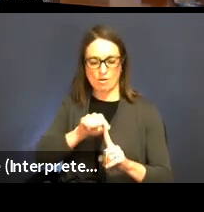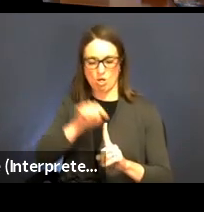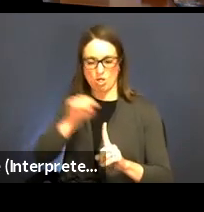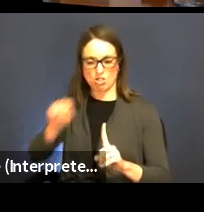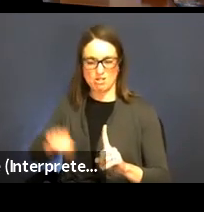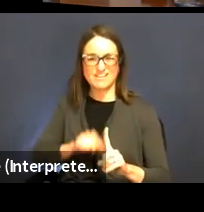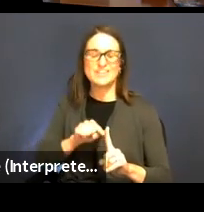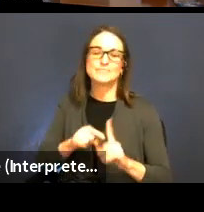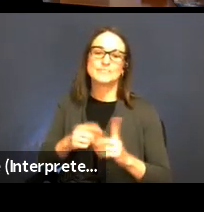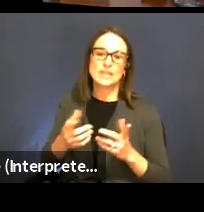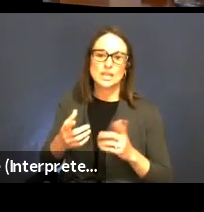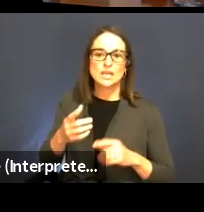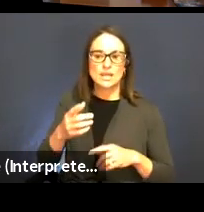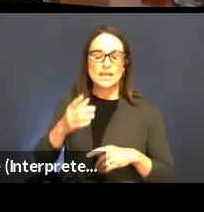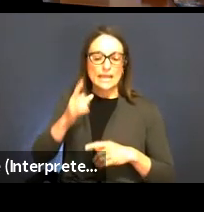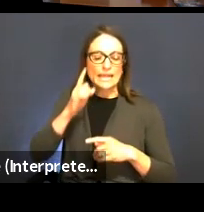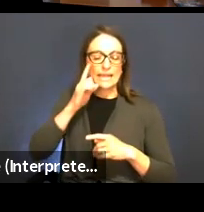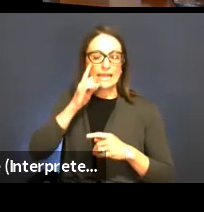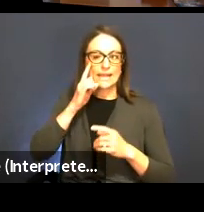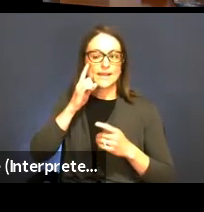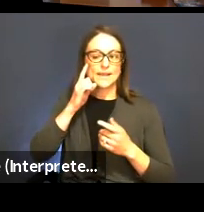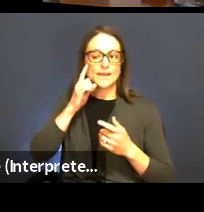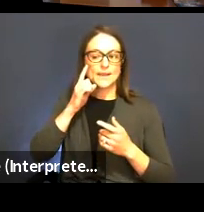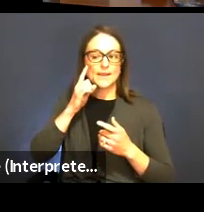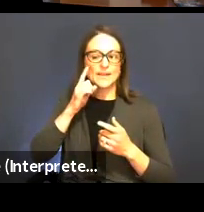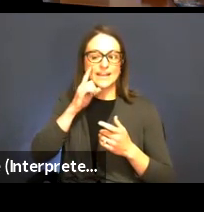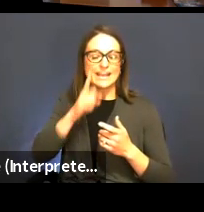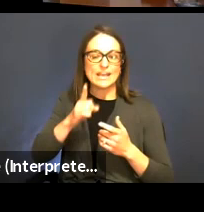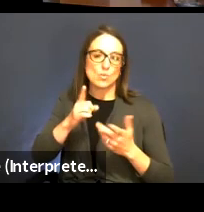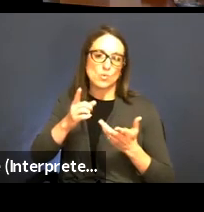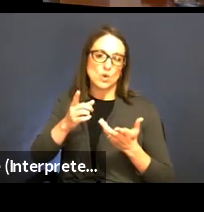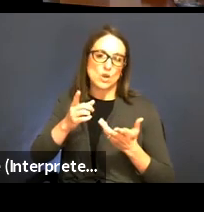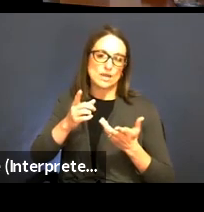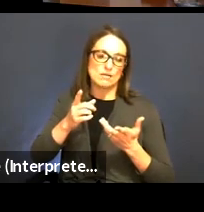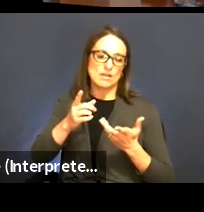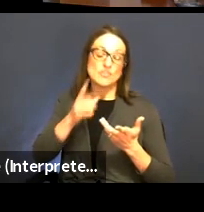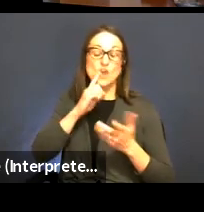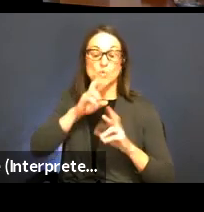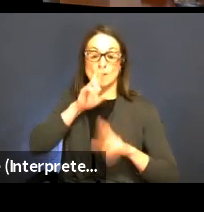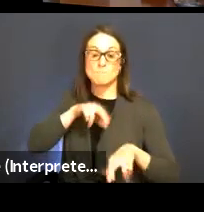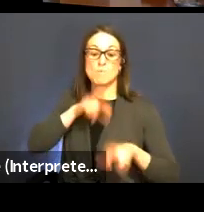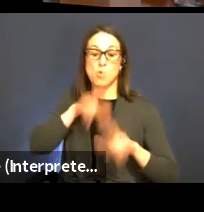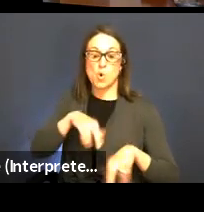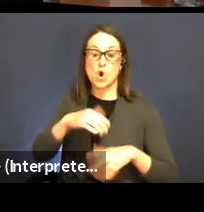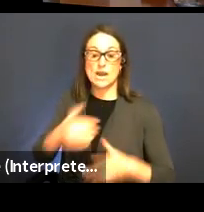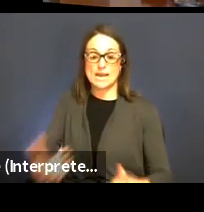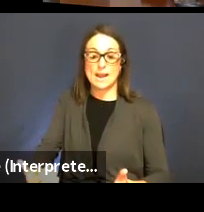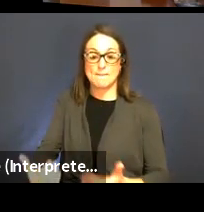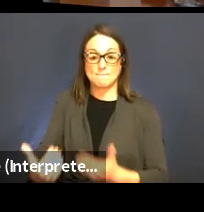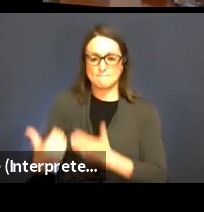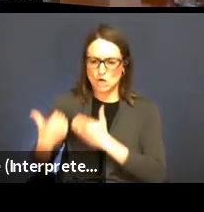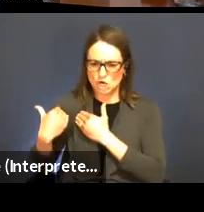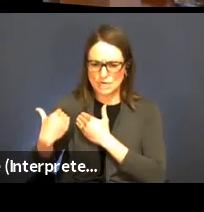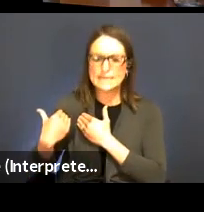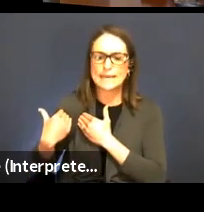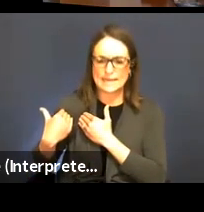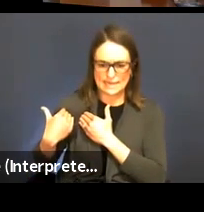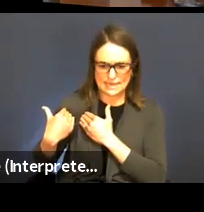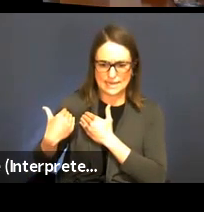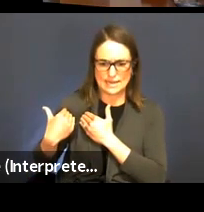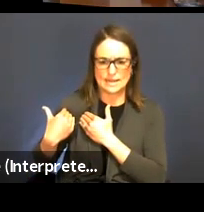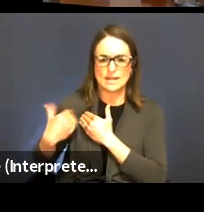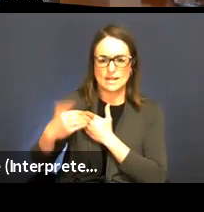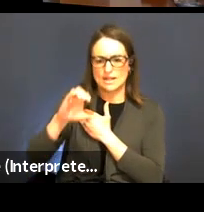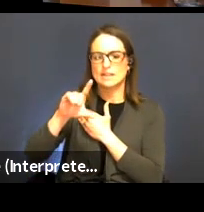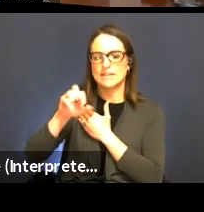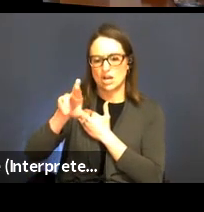would ease the Clery reporting burden if we made this in effect on August 1st rather than immediately.